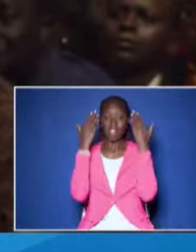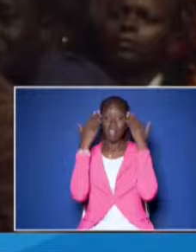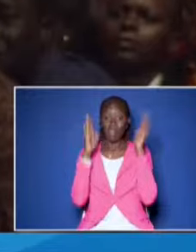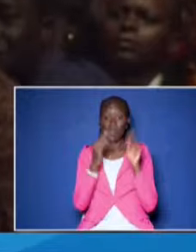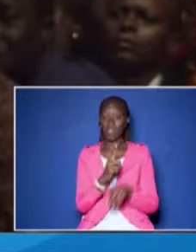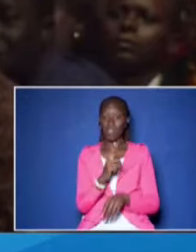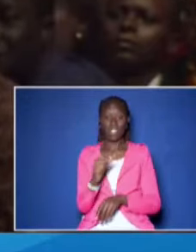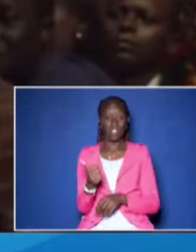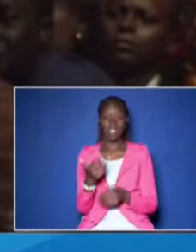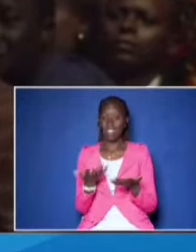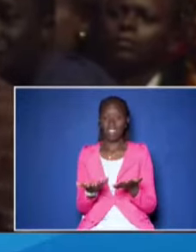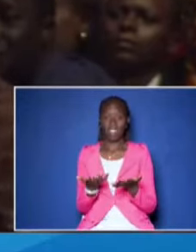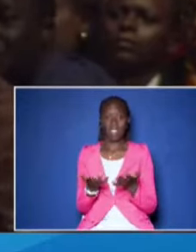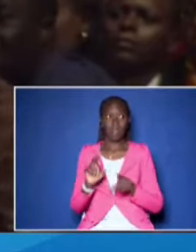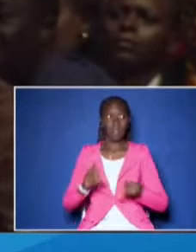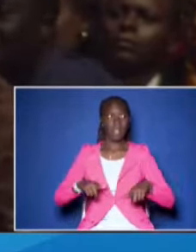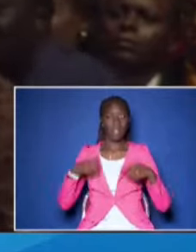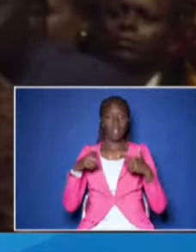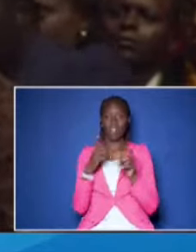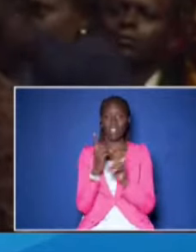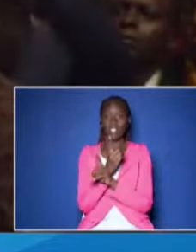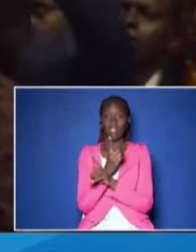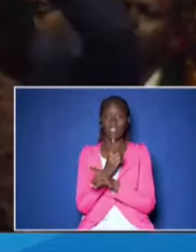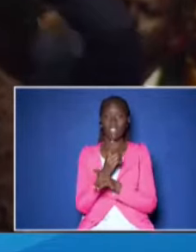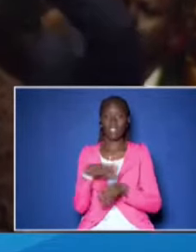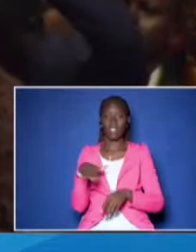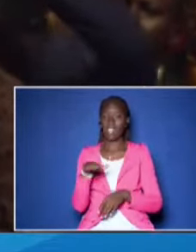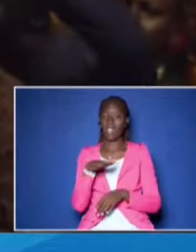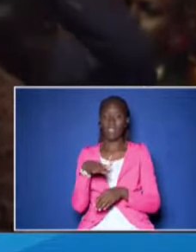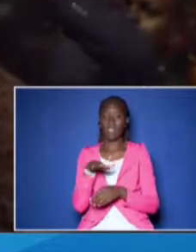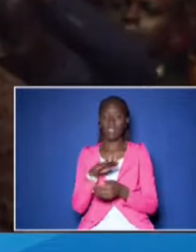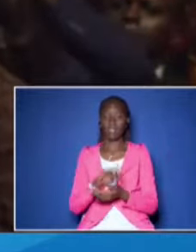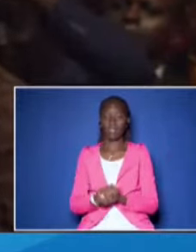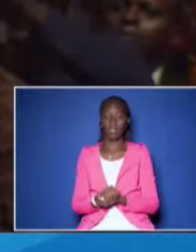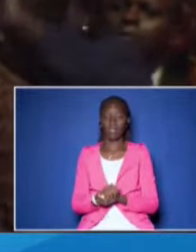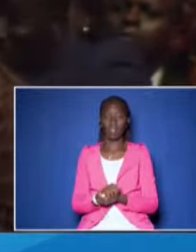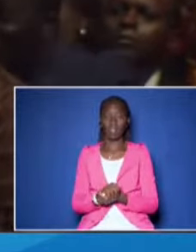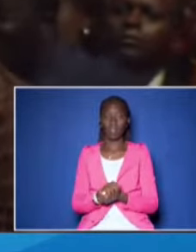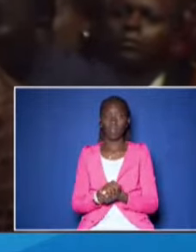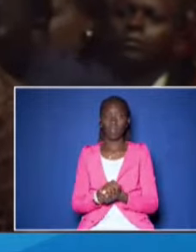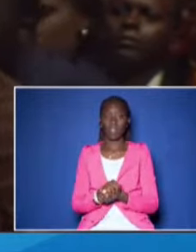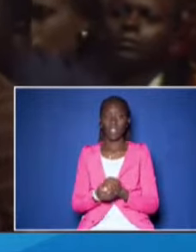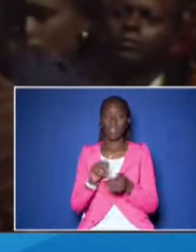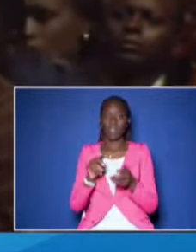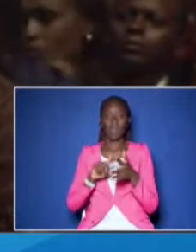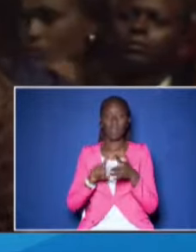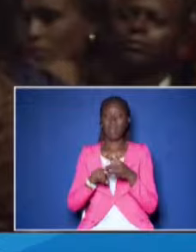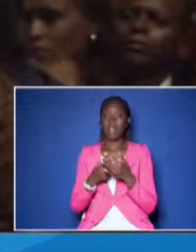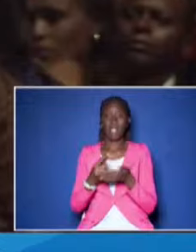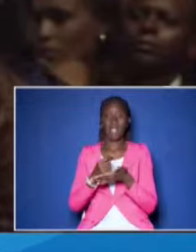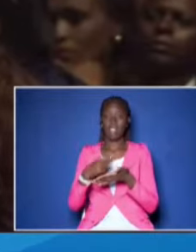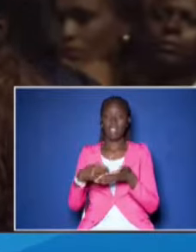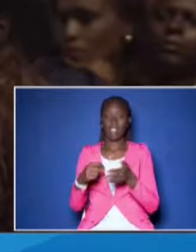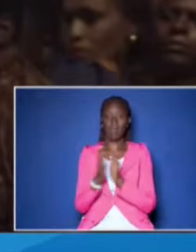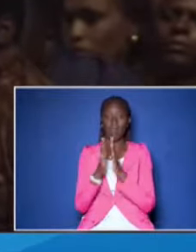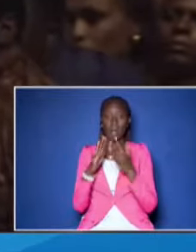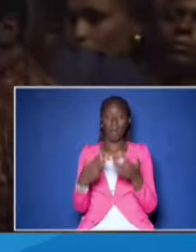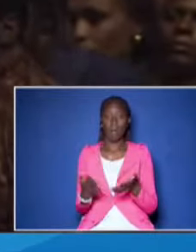other who lived in different centuries who began writing the Bible